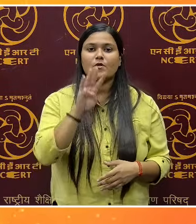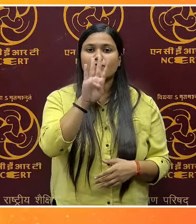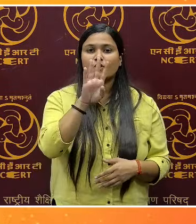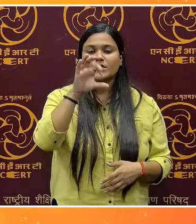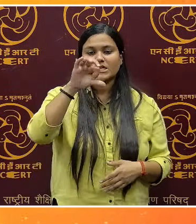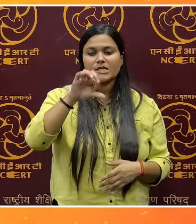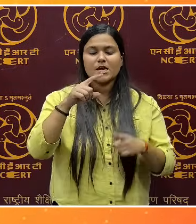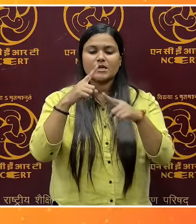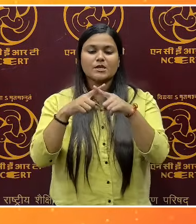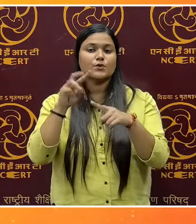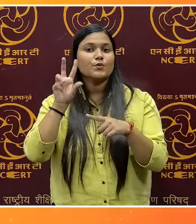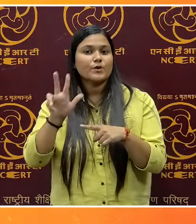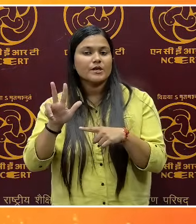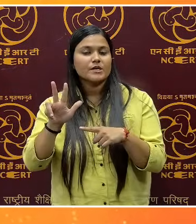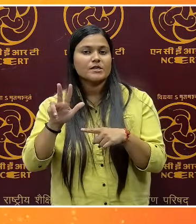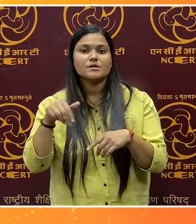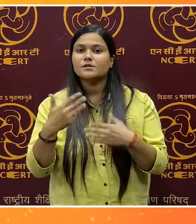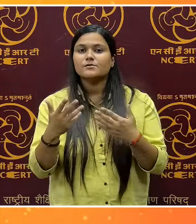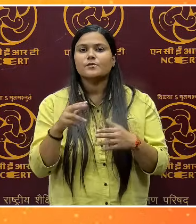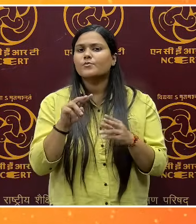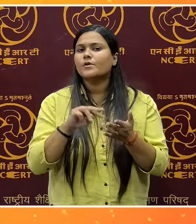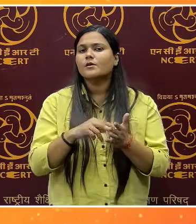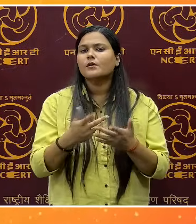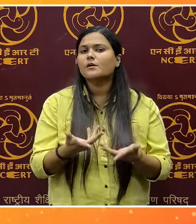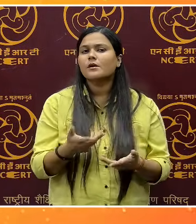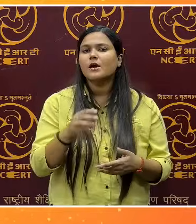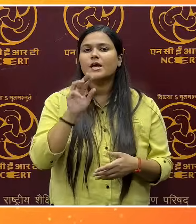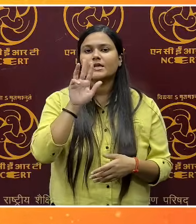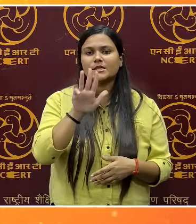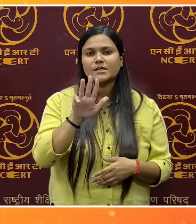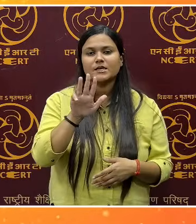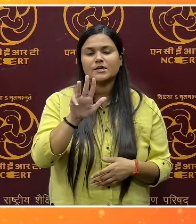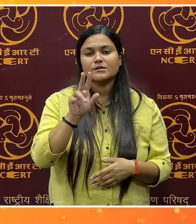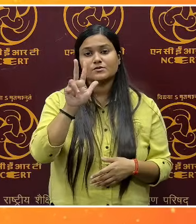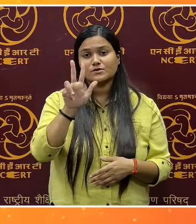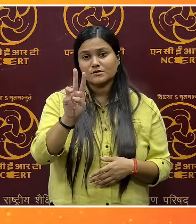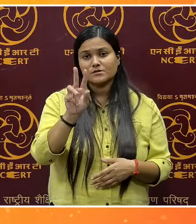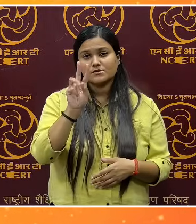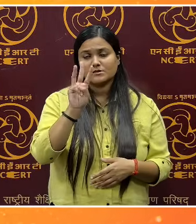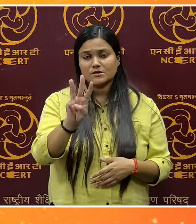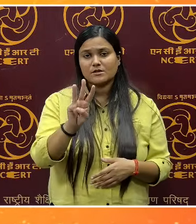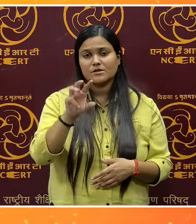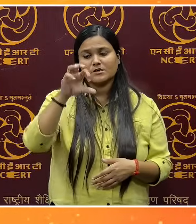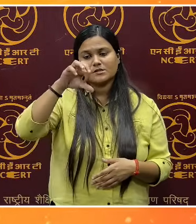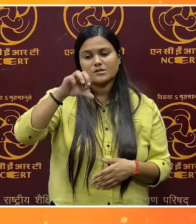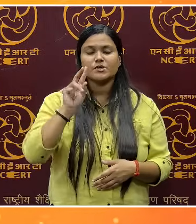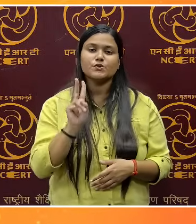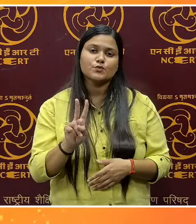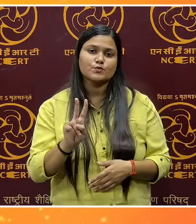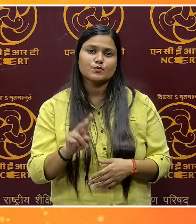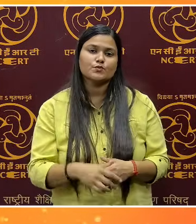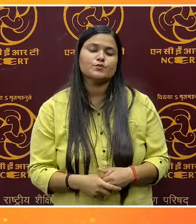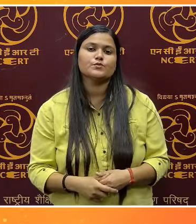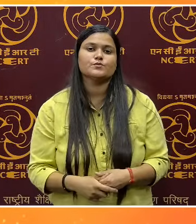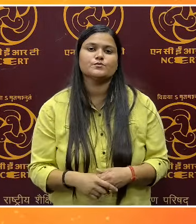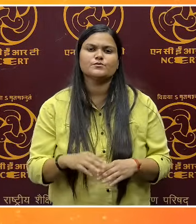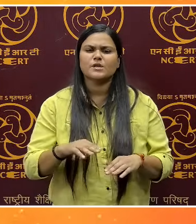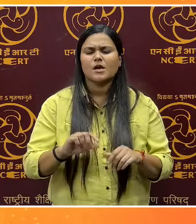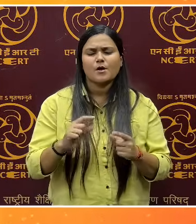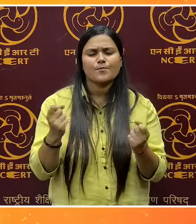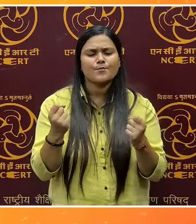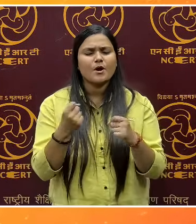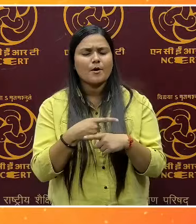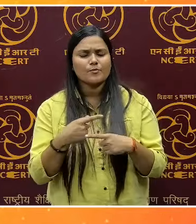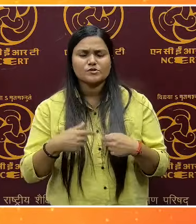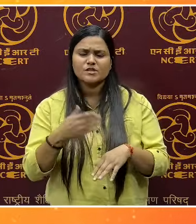8. That is 392. 92. Likewise, 3 into 4 to the power 4. This is just the opposite of what